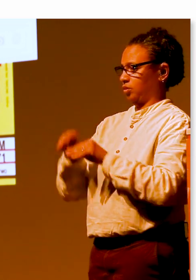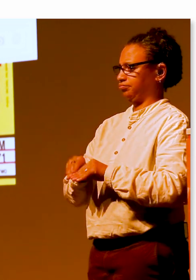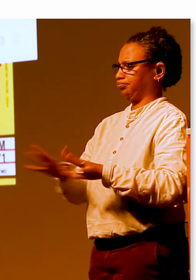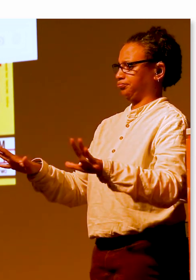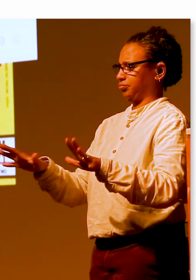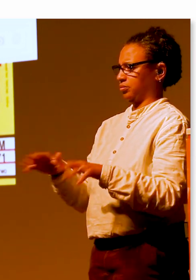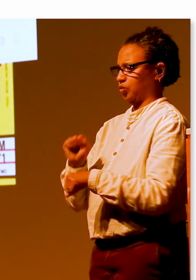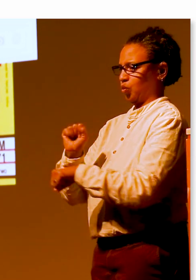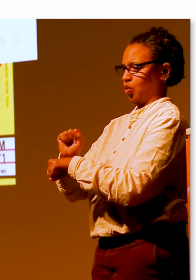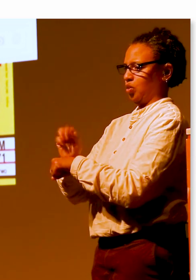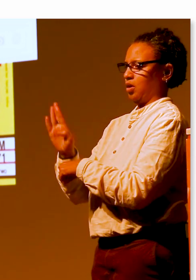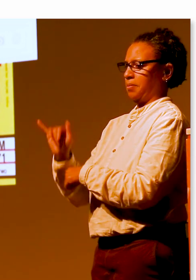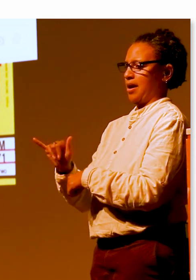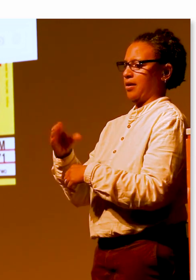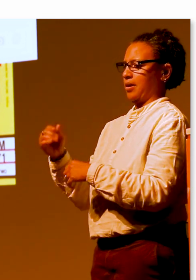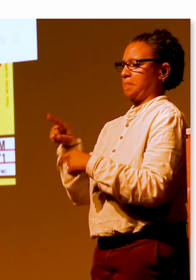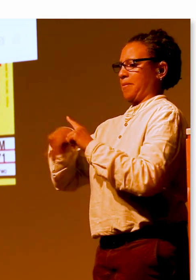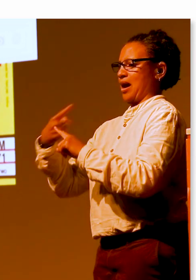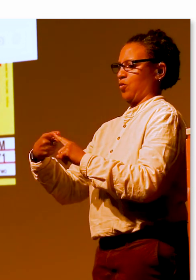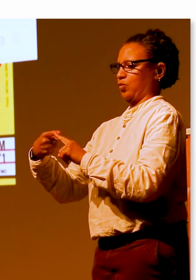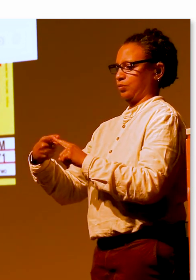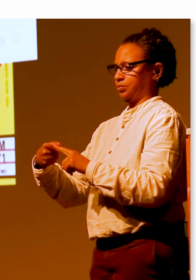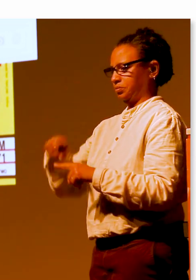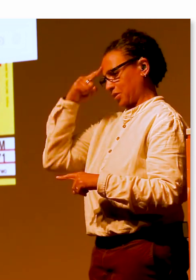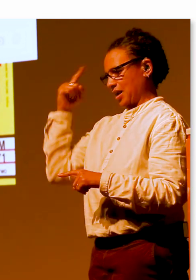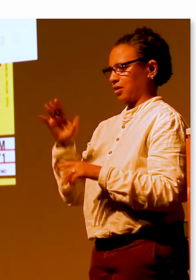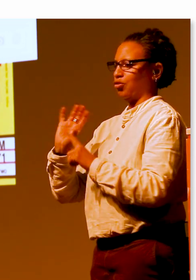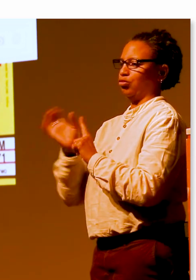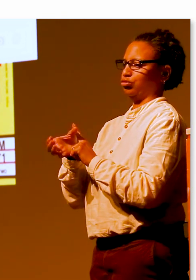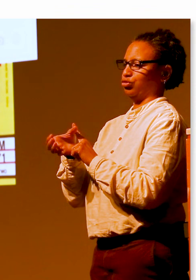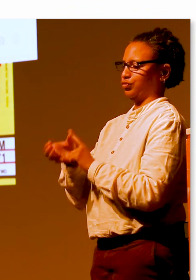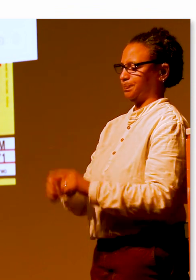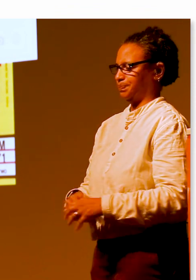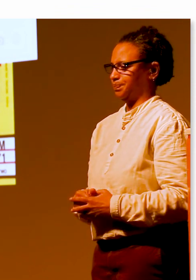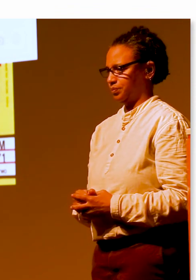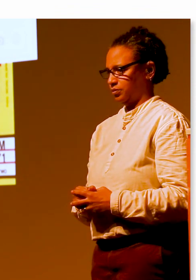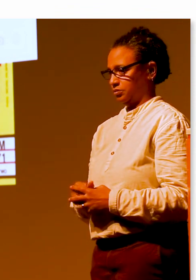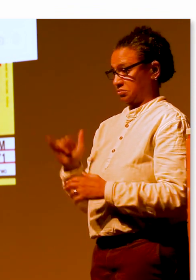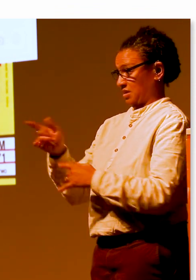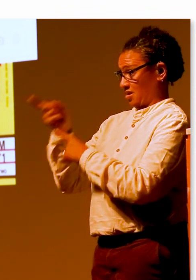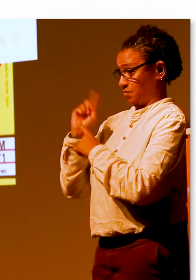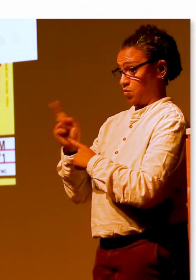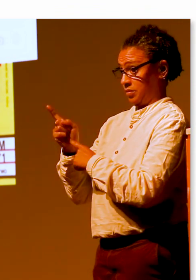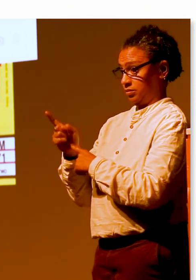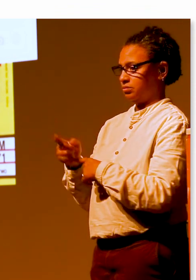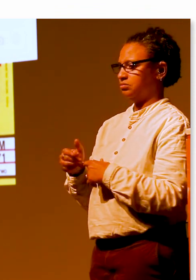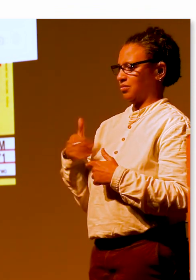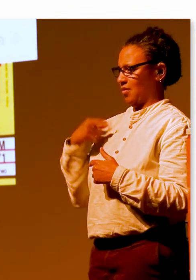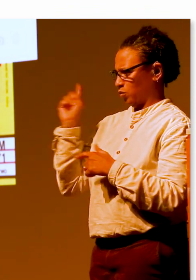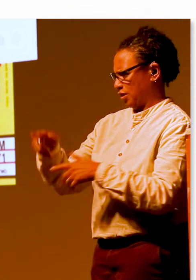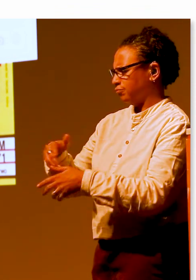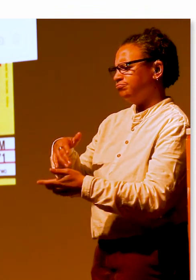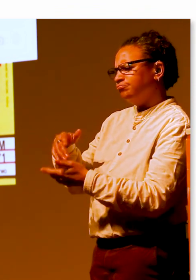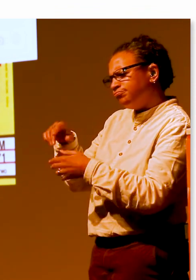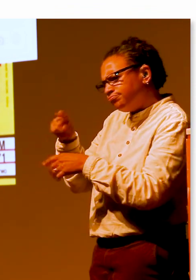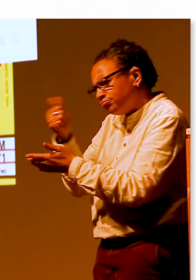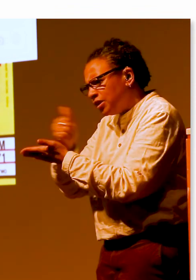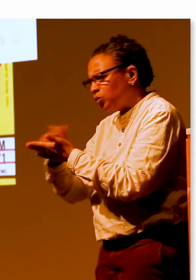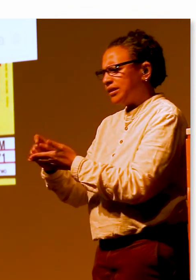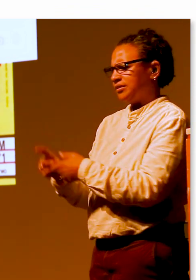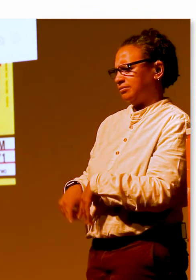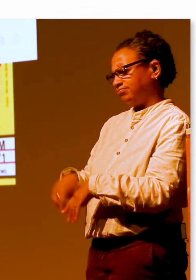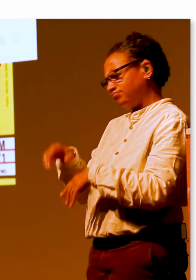And it was in those 10 weeks that I had my aha moment on who I wanted to be and how I wanted to be. When I got back to Smith